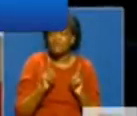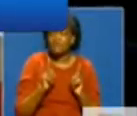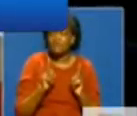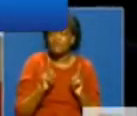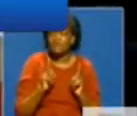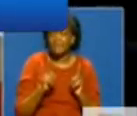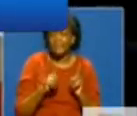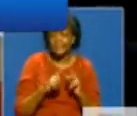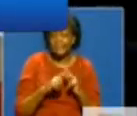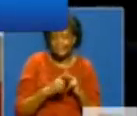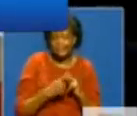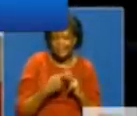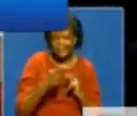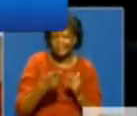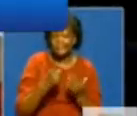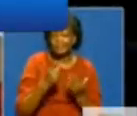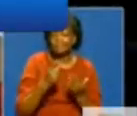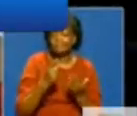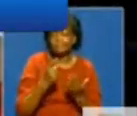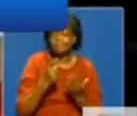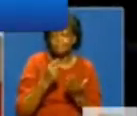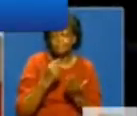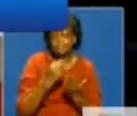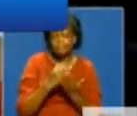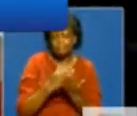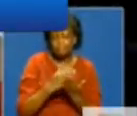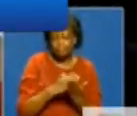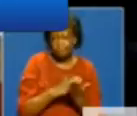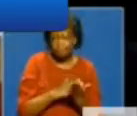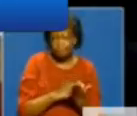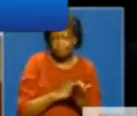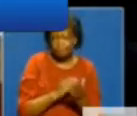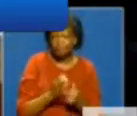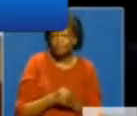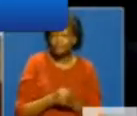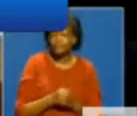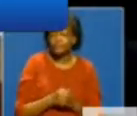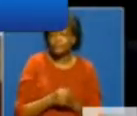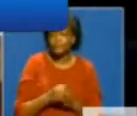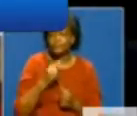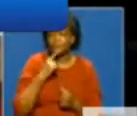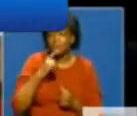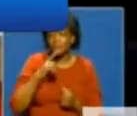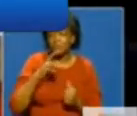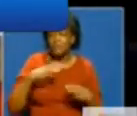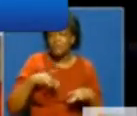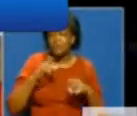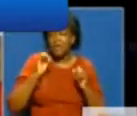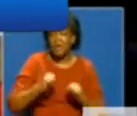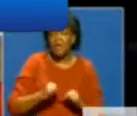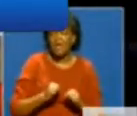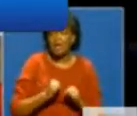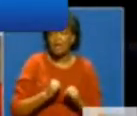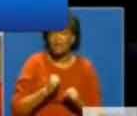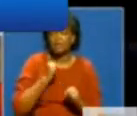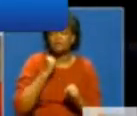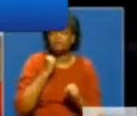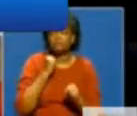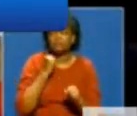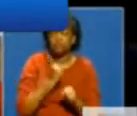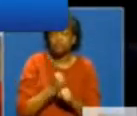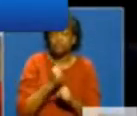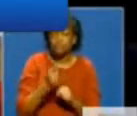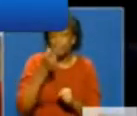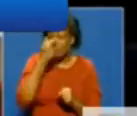initiator. And yesterday we were told here that Wanjiku can exercise that right